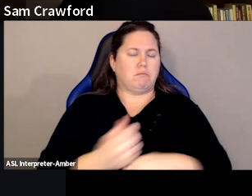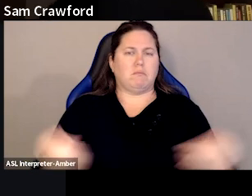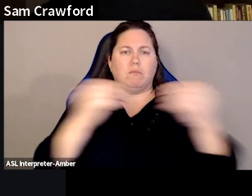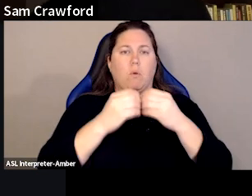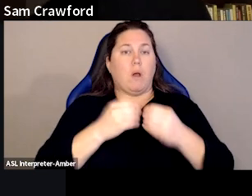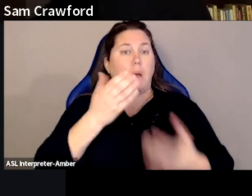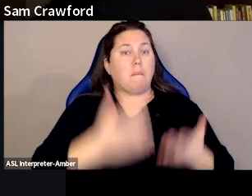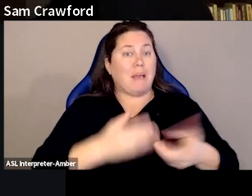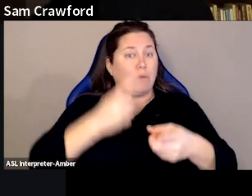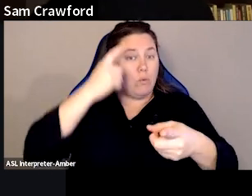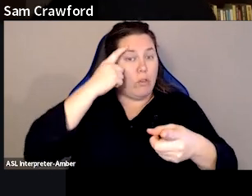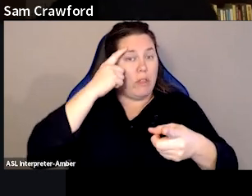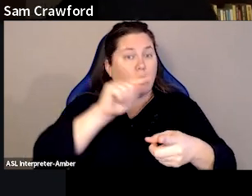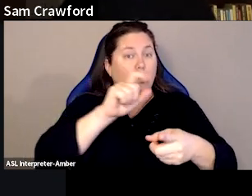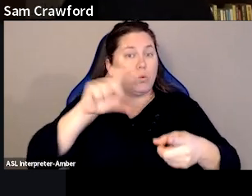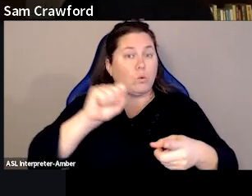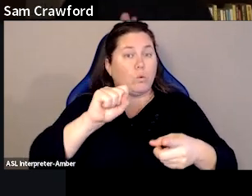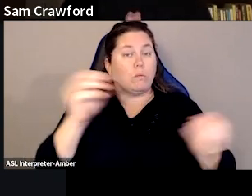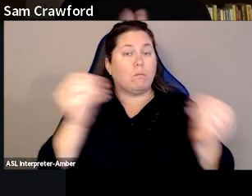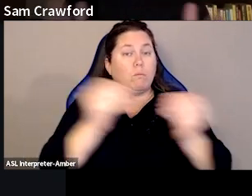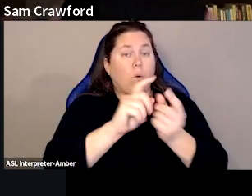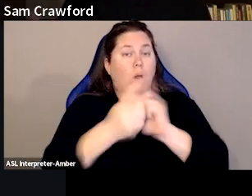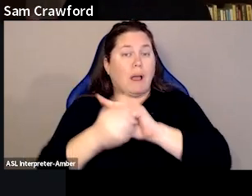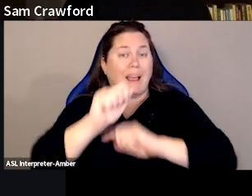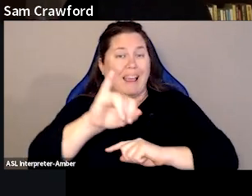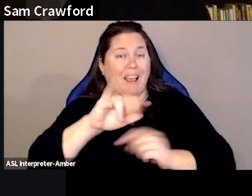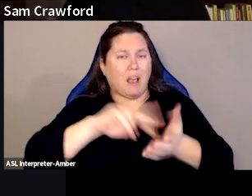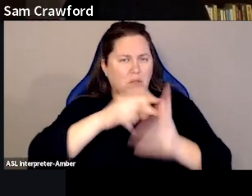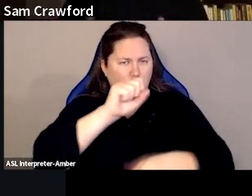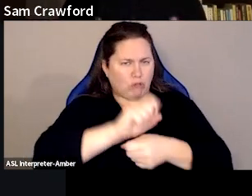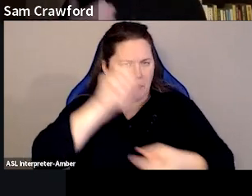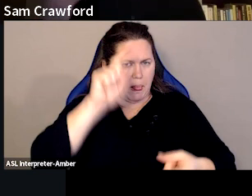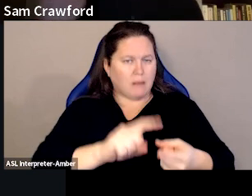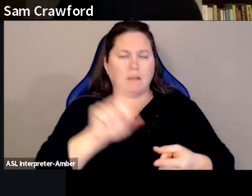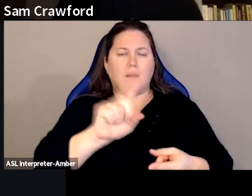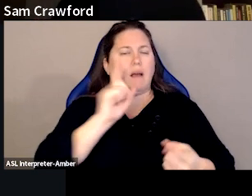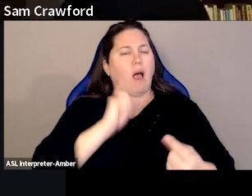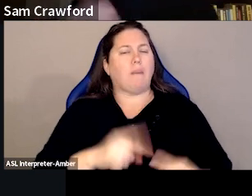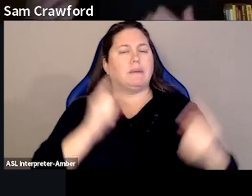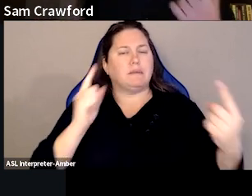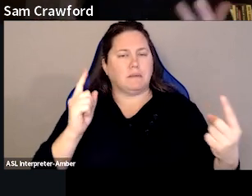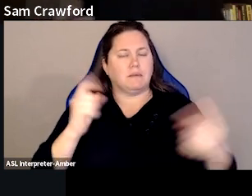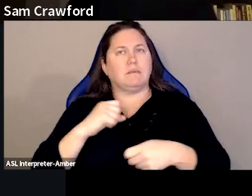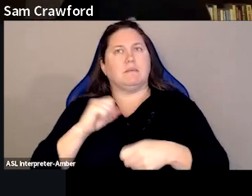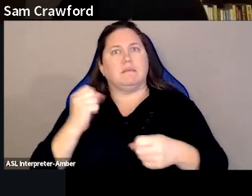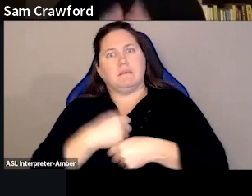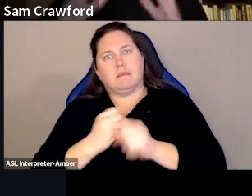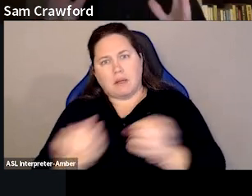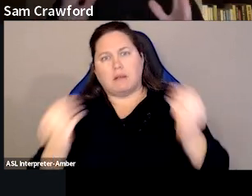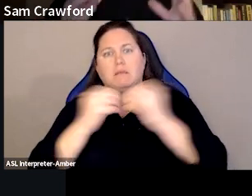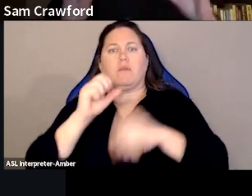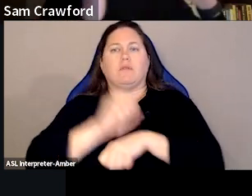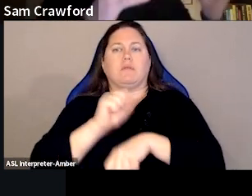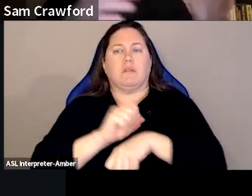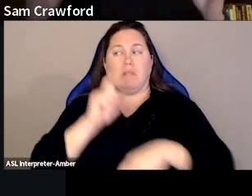from tools like this. We're all building the web in our own way, and it's not just websites. We need to stop thinking no code